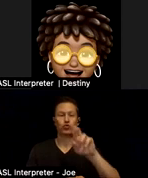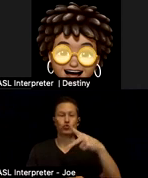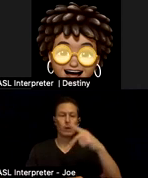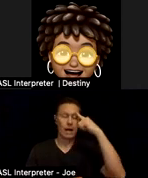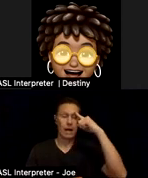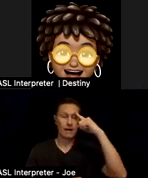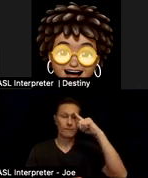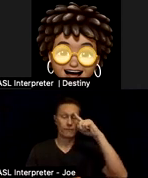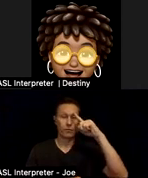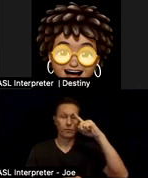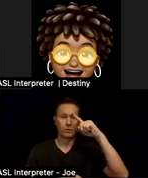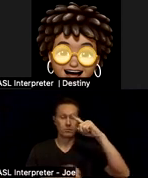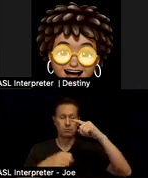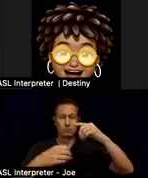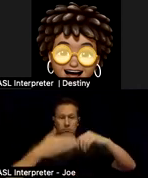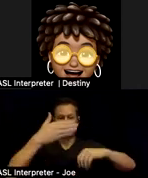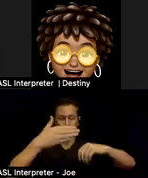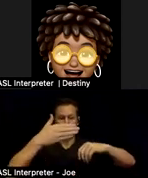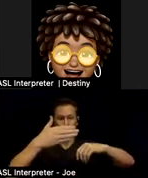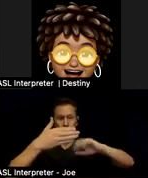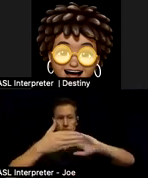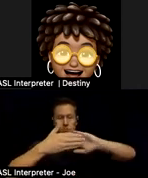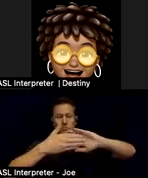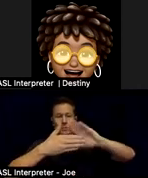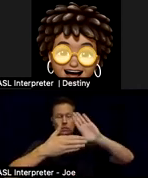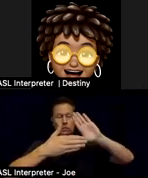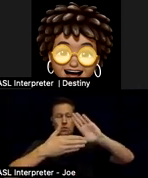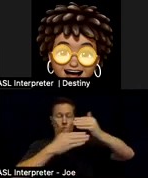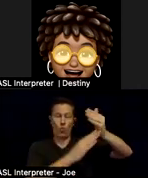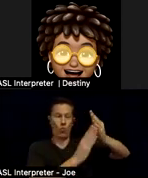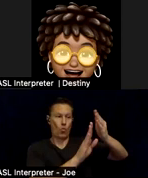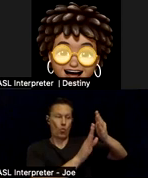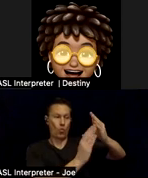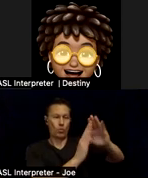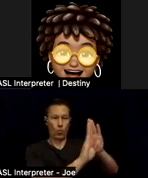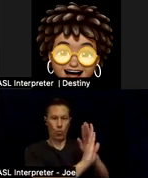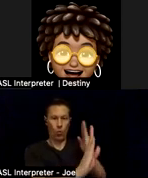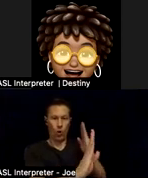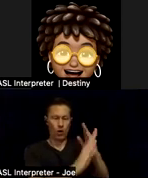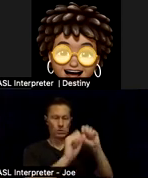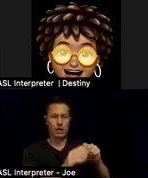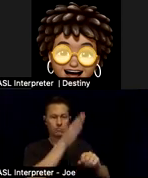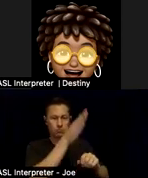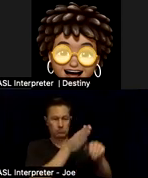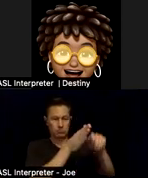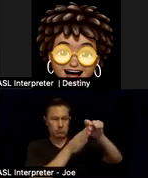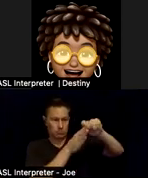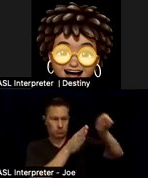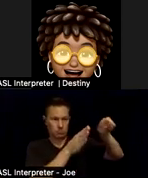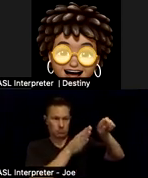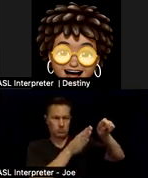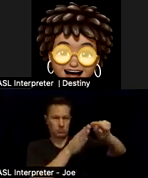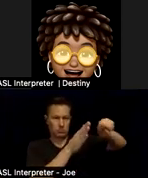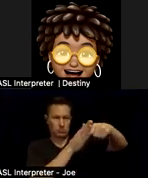the television from the wall. So we're gonna use these fasteners that we're just showing